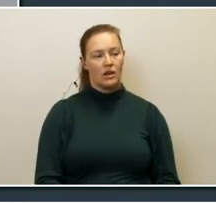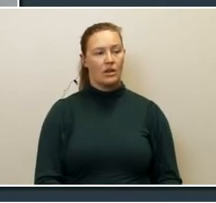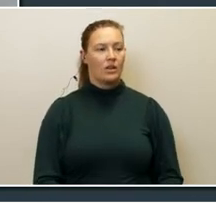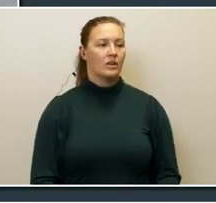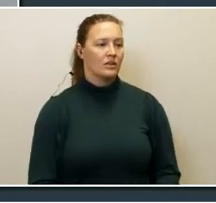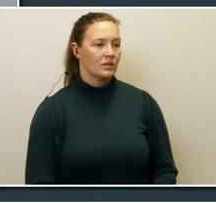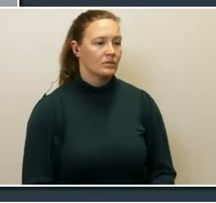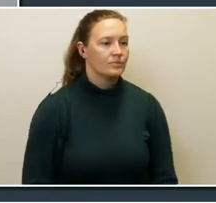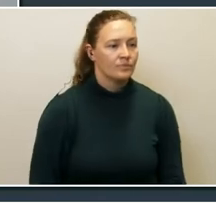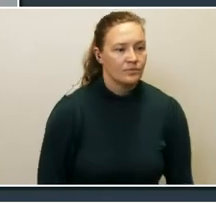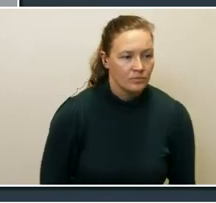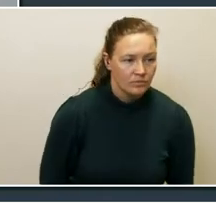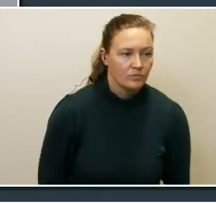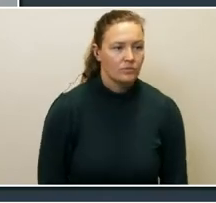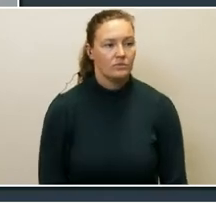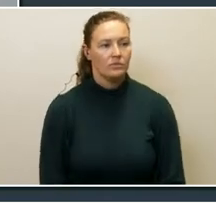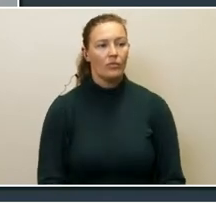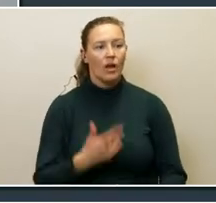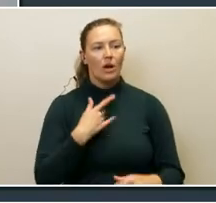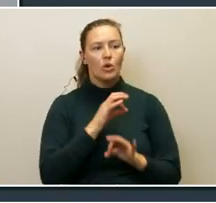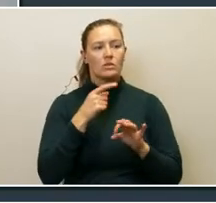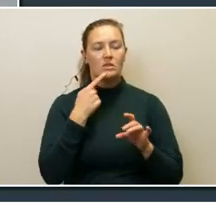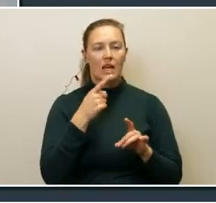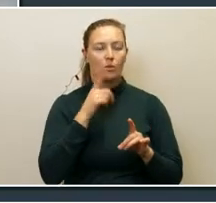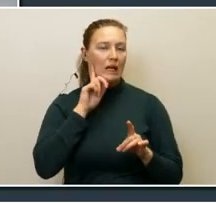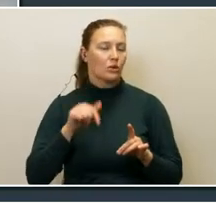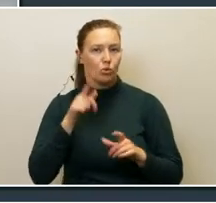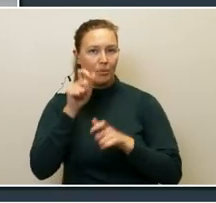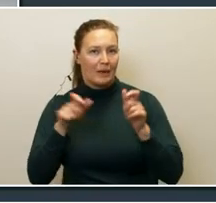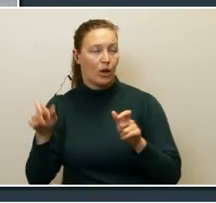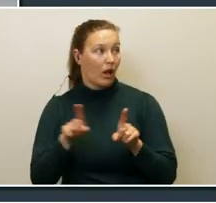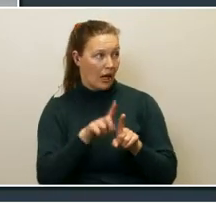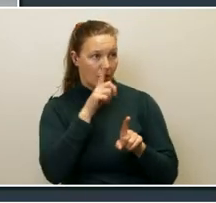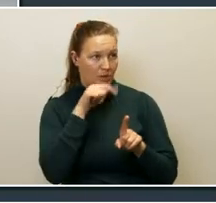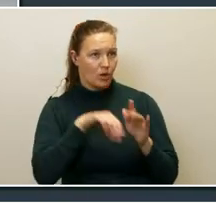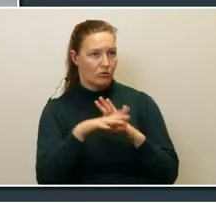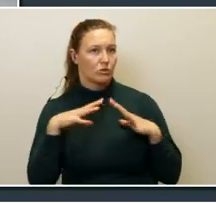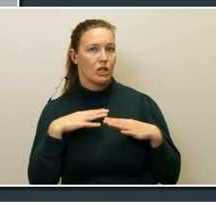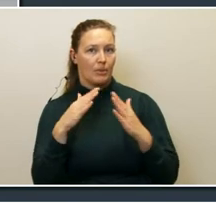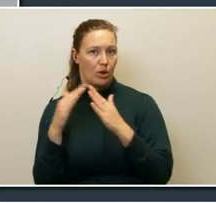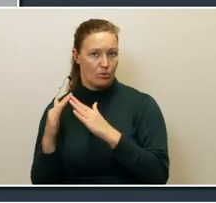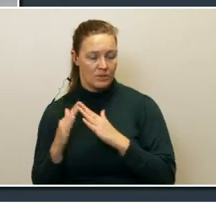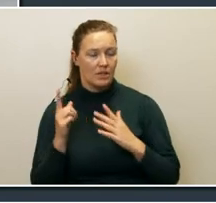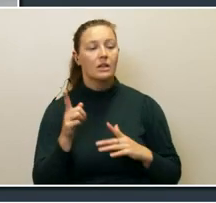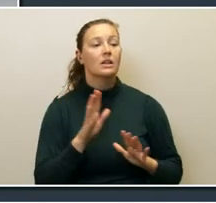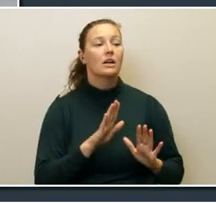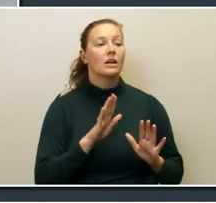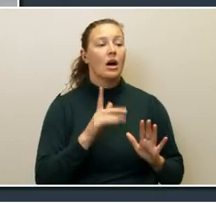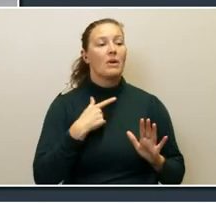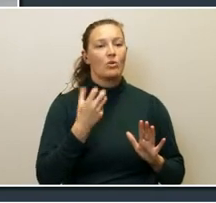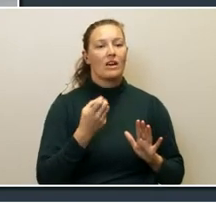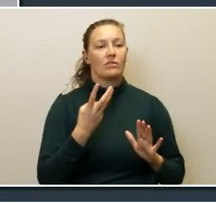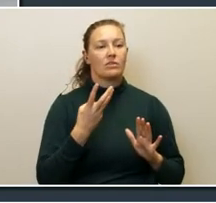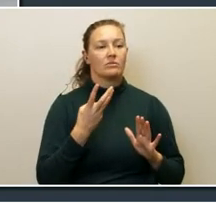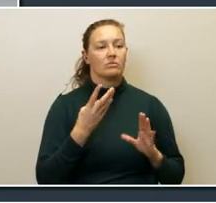the retirement homes that we've just heard about. I'm not saying that at all. And you've allocated $100,000 per year for 3 years